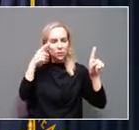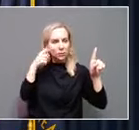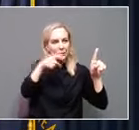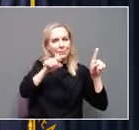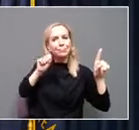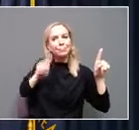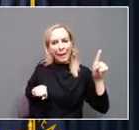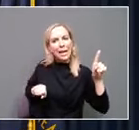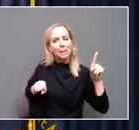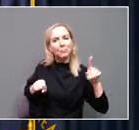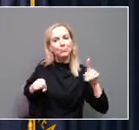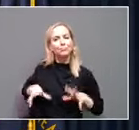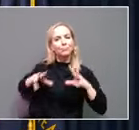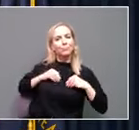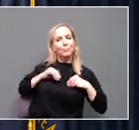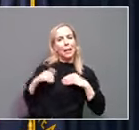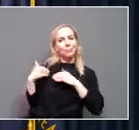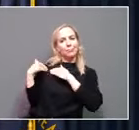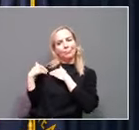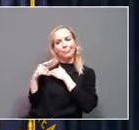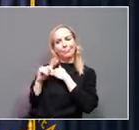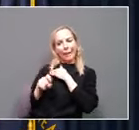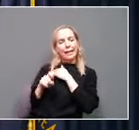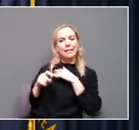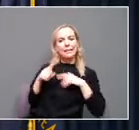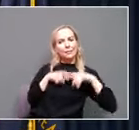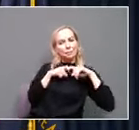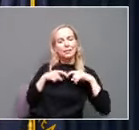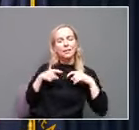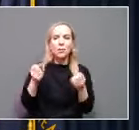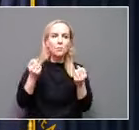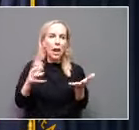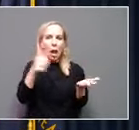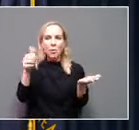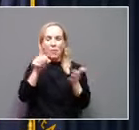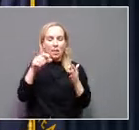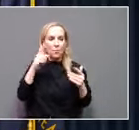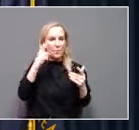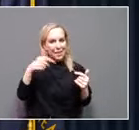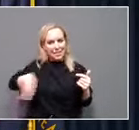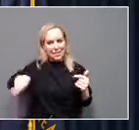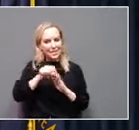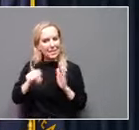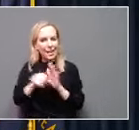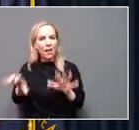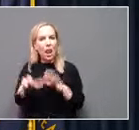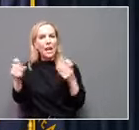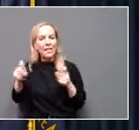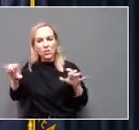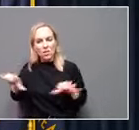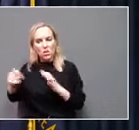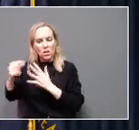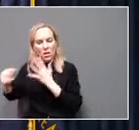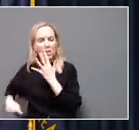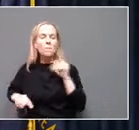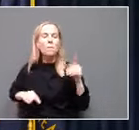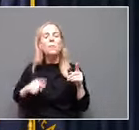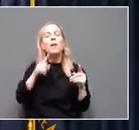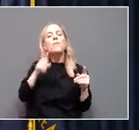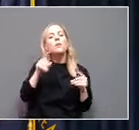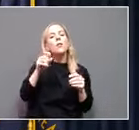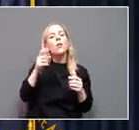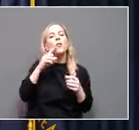harder on any of the states that have so much work that needs to be done. According to the American Automobile Association, the